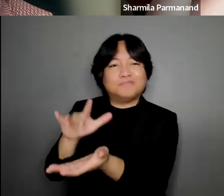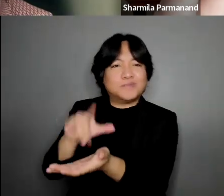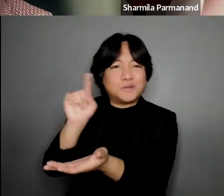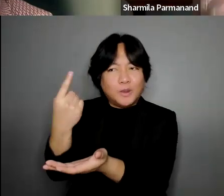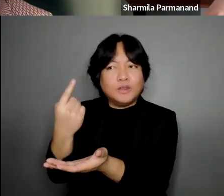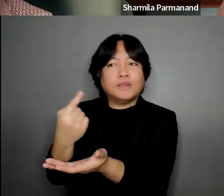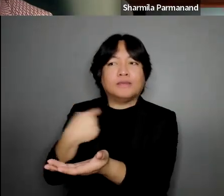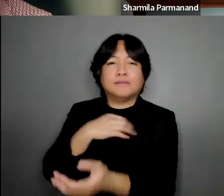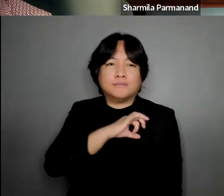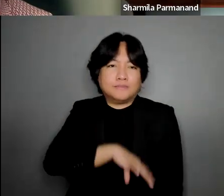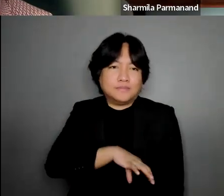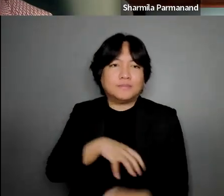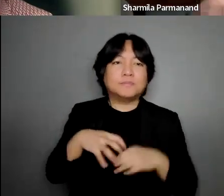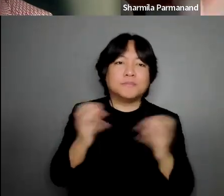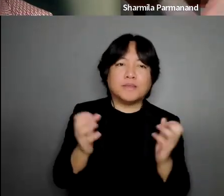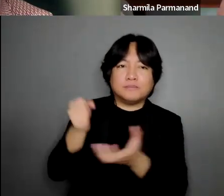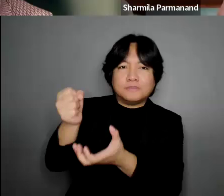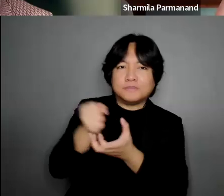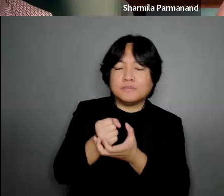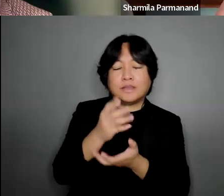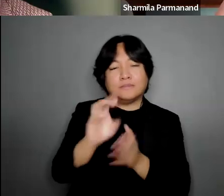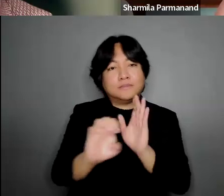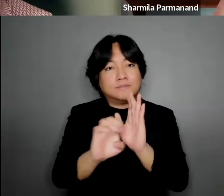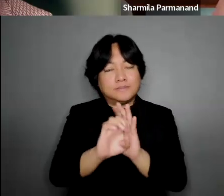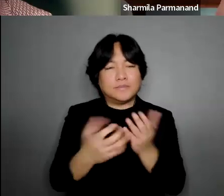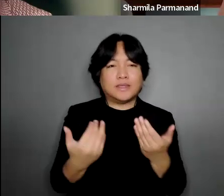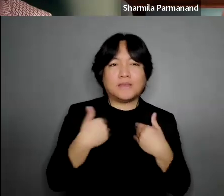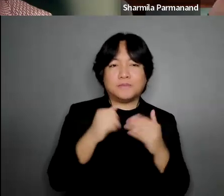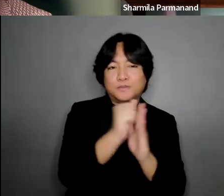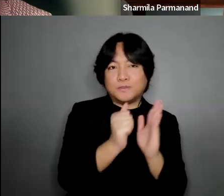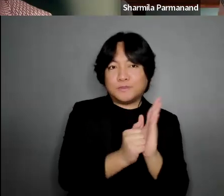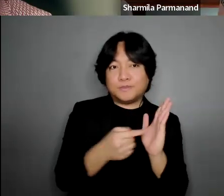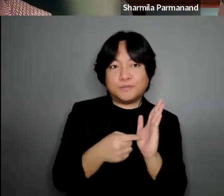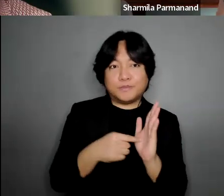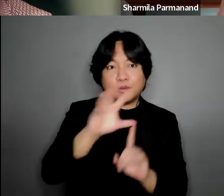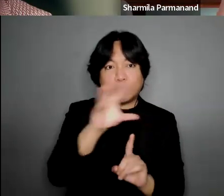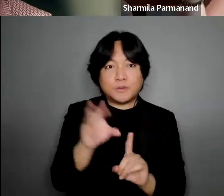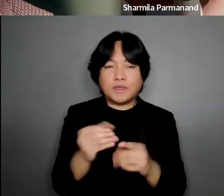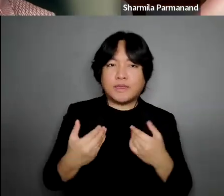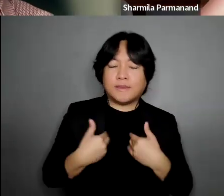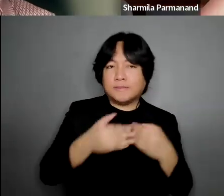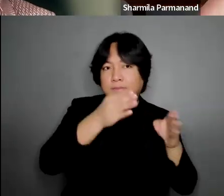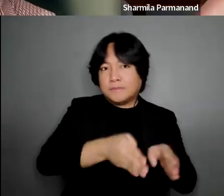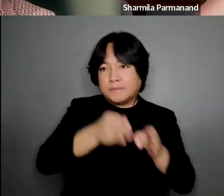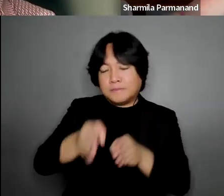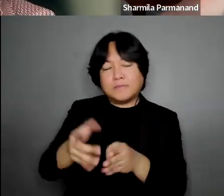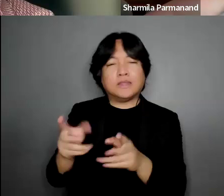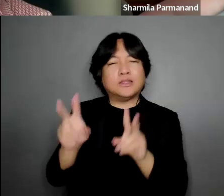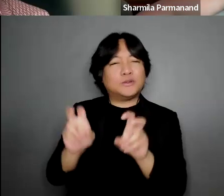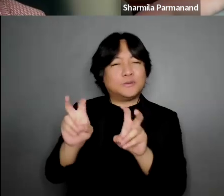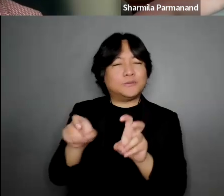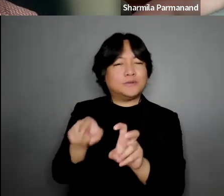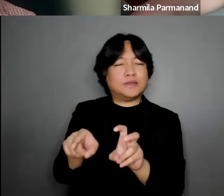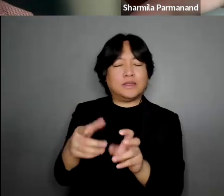is there is a culture in academia of being very individualistic in terms of